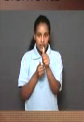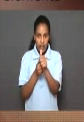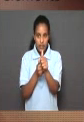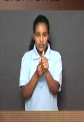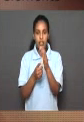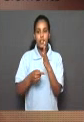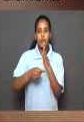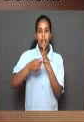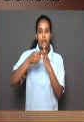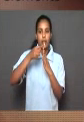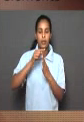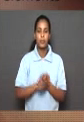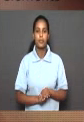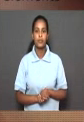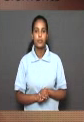respectively.